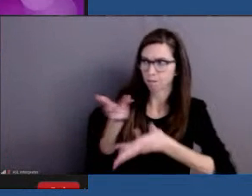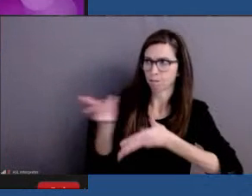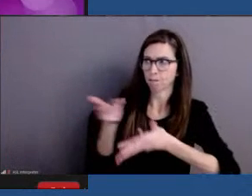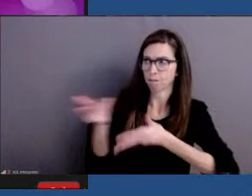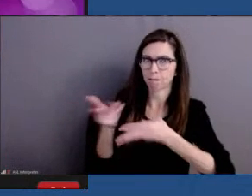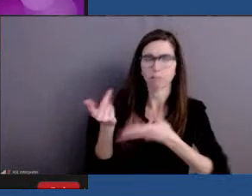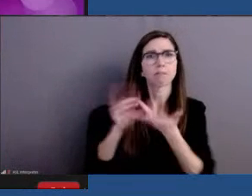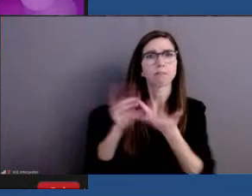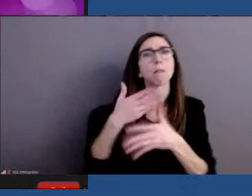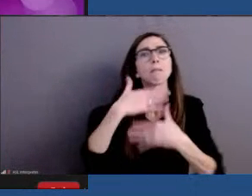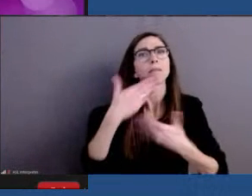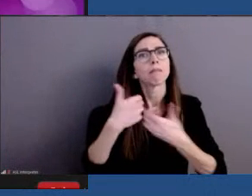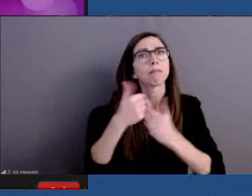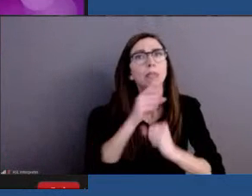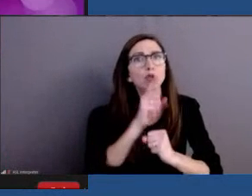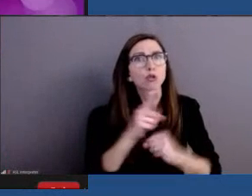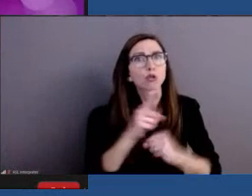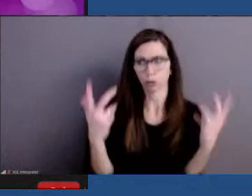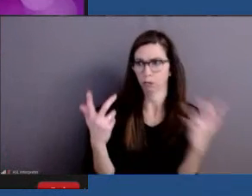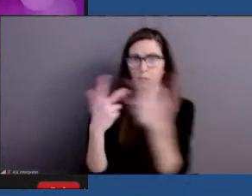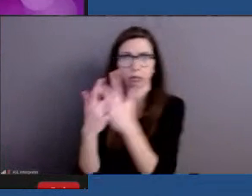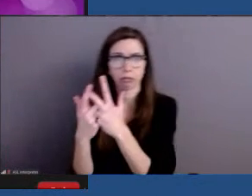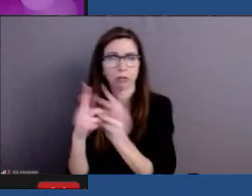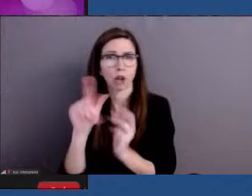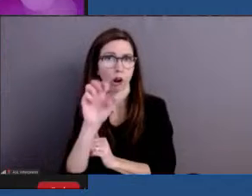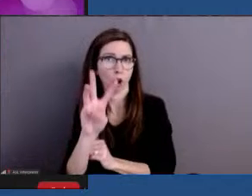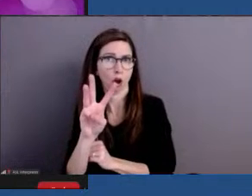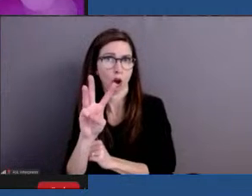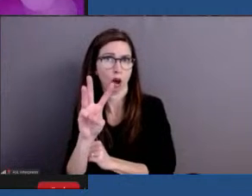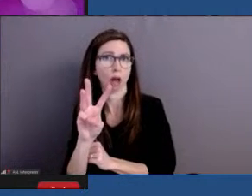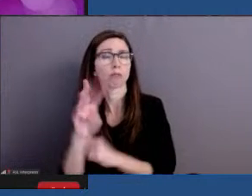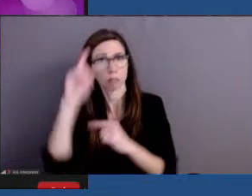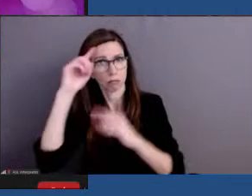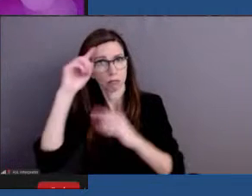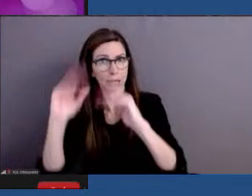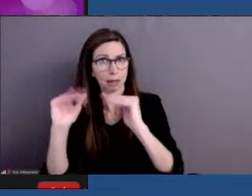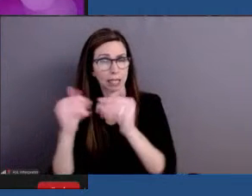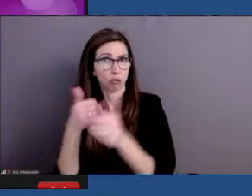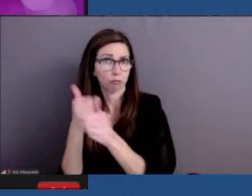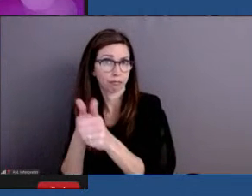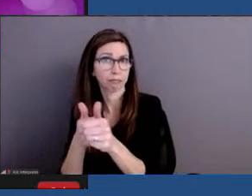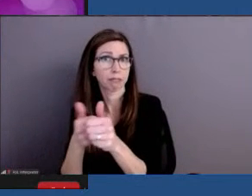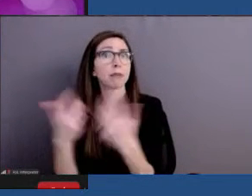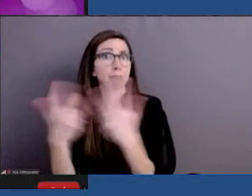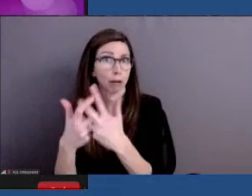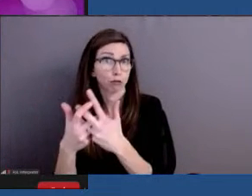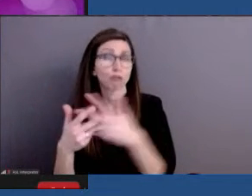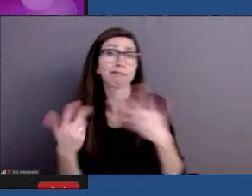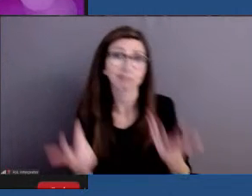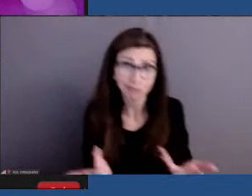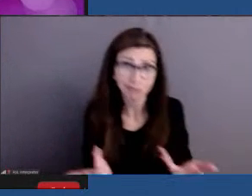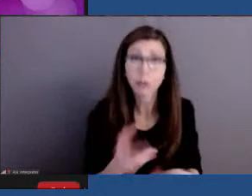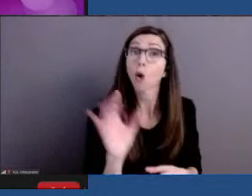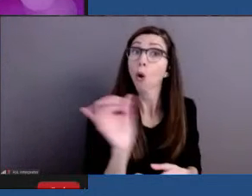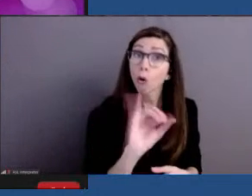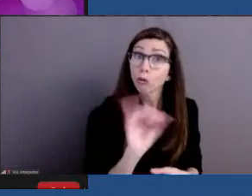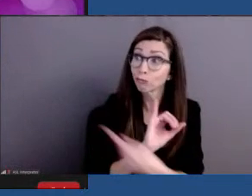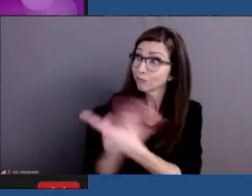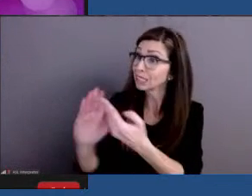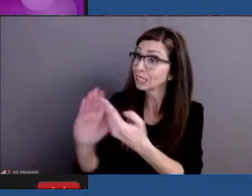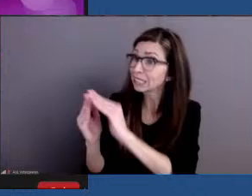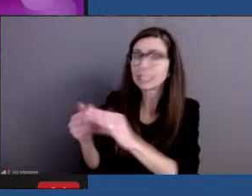law. In addition to that requirement, City Council has also asked us to work on issues of accessibility more